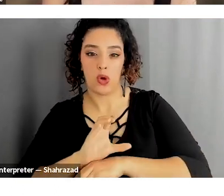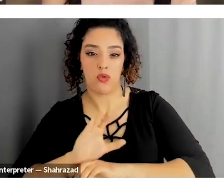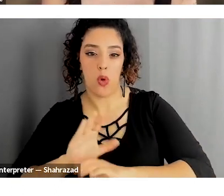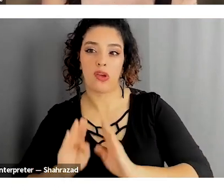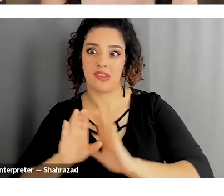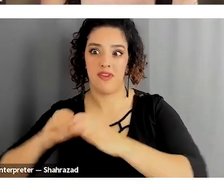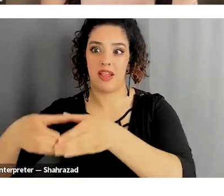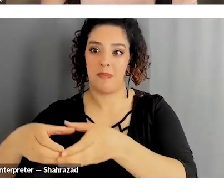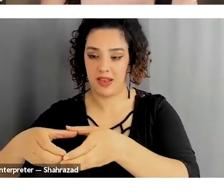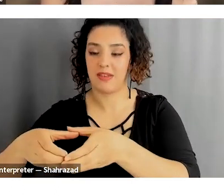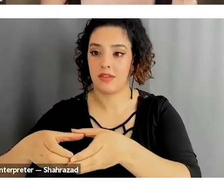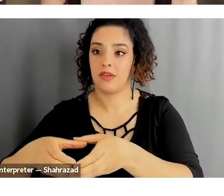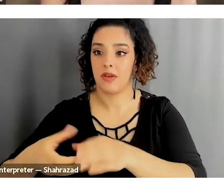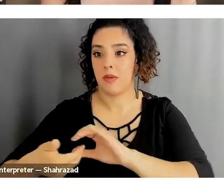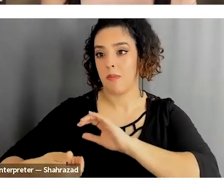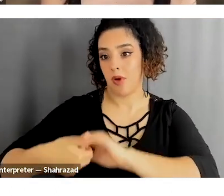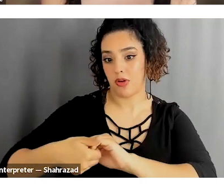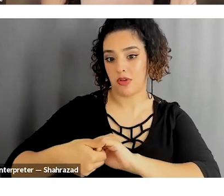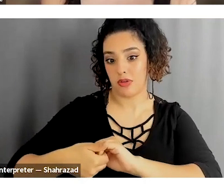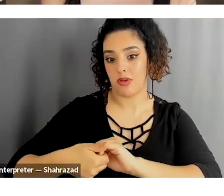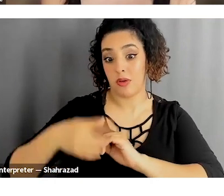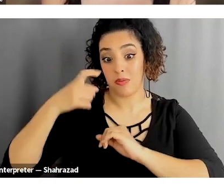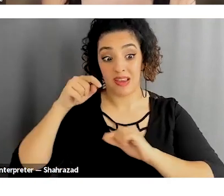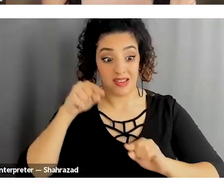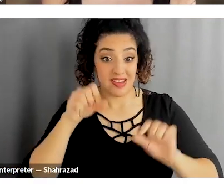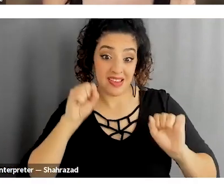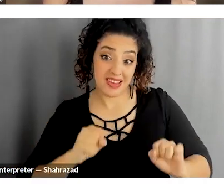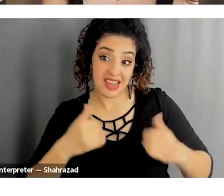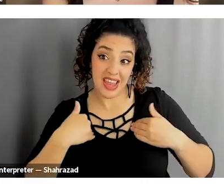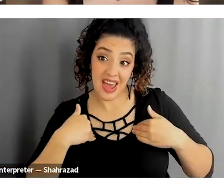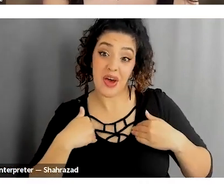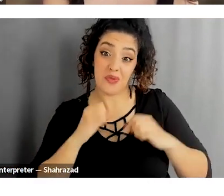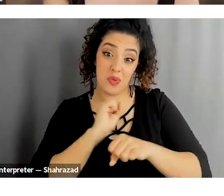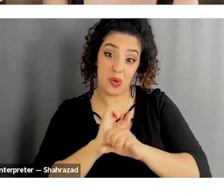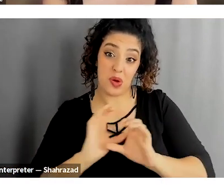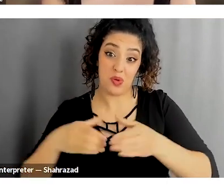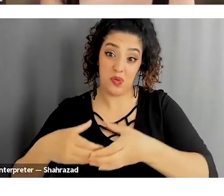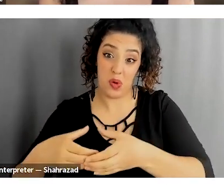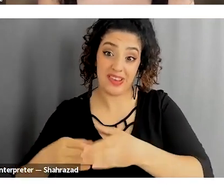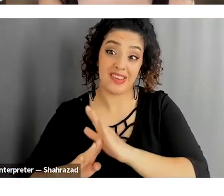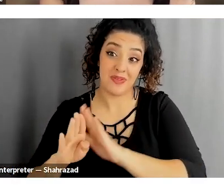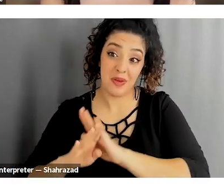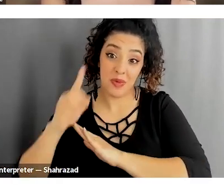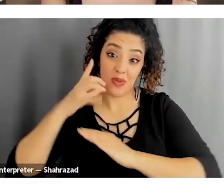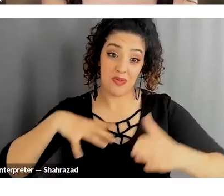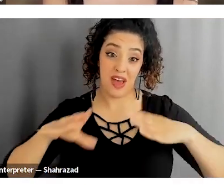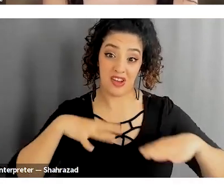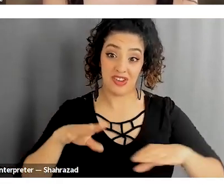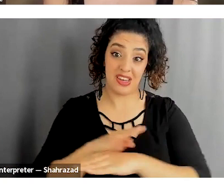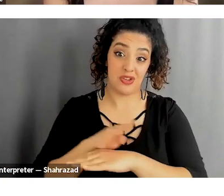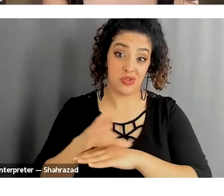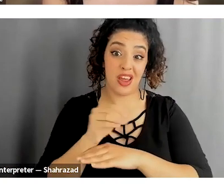and of itself, has the opportunity to be a workforce development for the fashion industry. And it's a way for them to